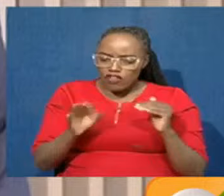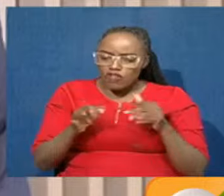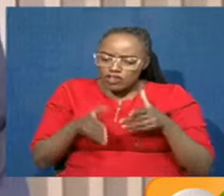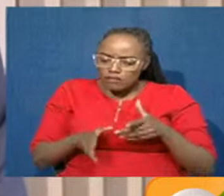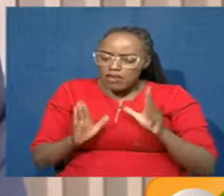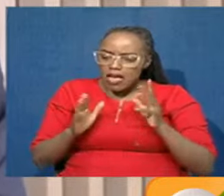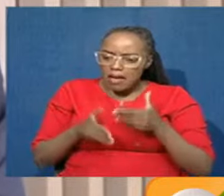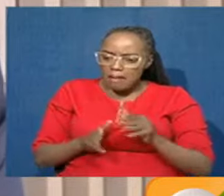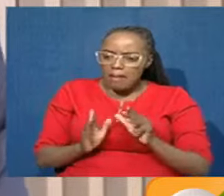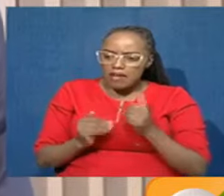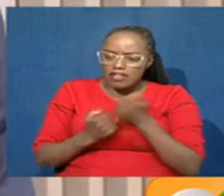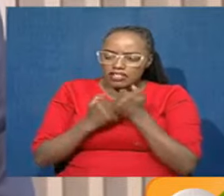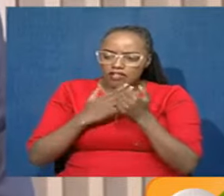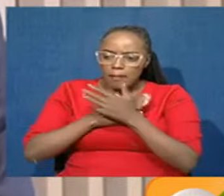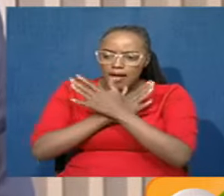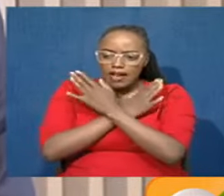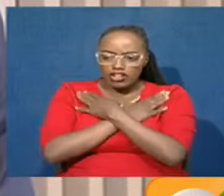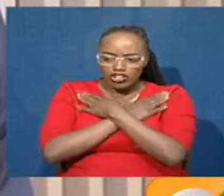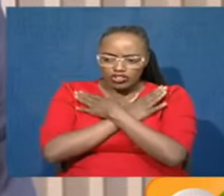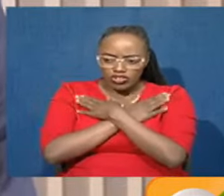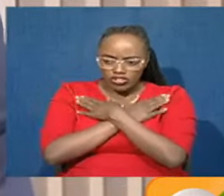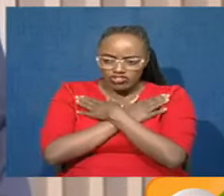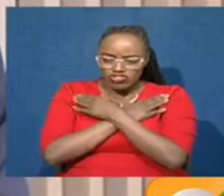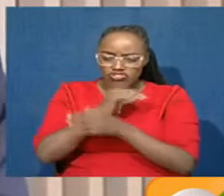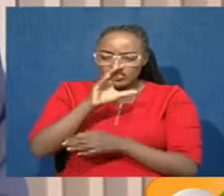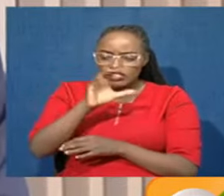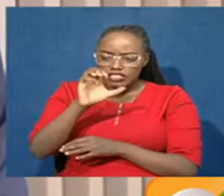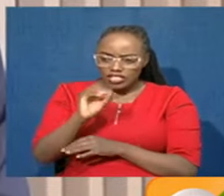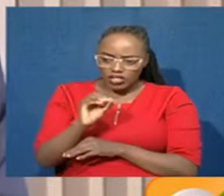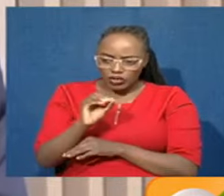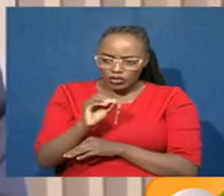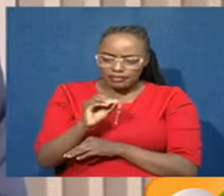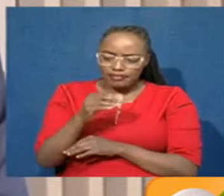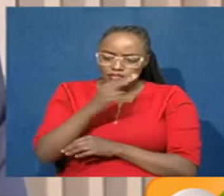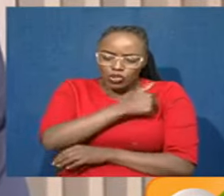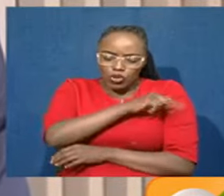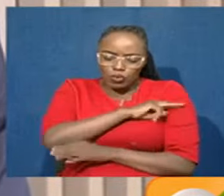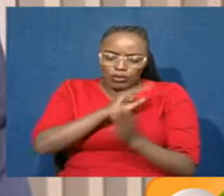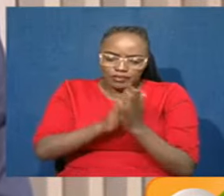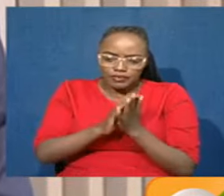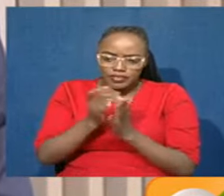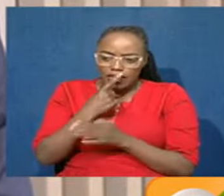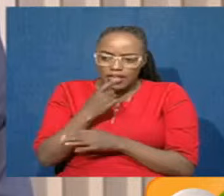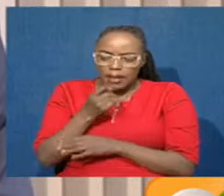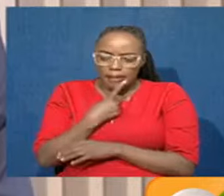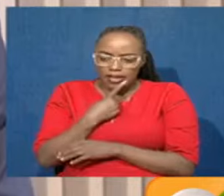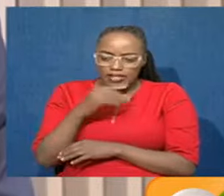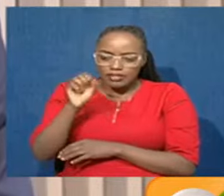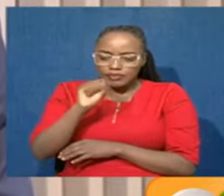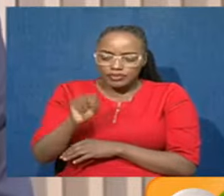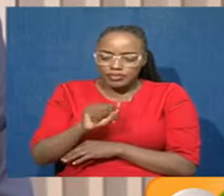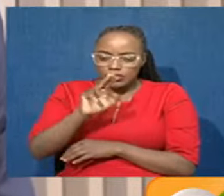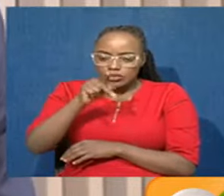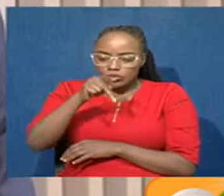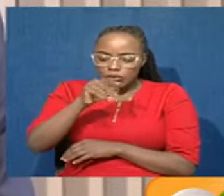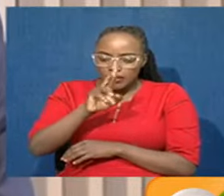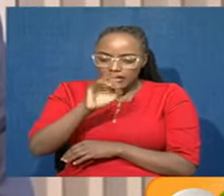important, I think to my colleagues, CEOs of hospitals and even the MedSoups, that